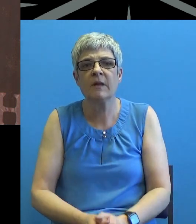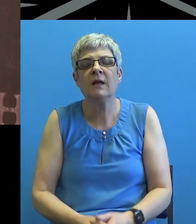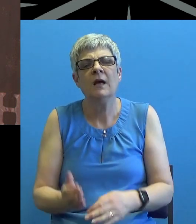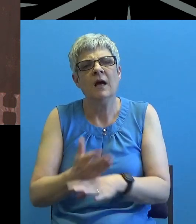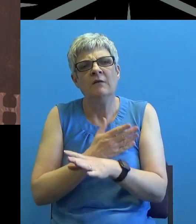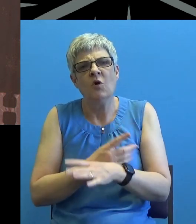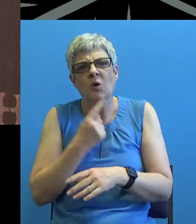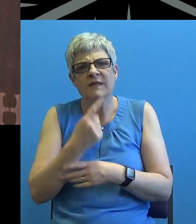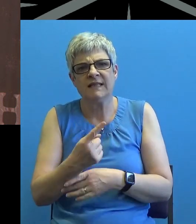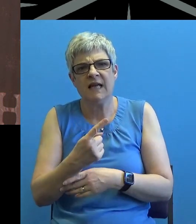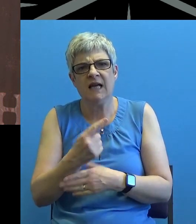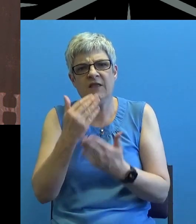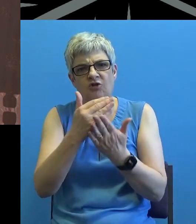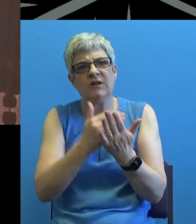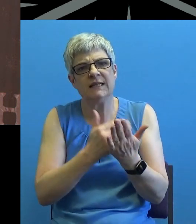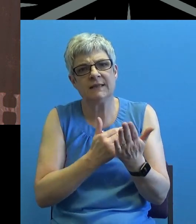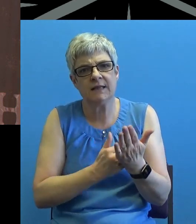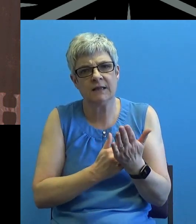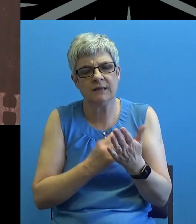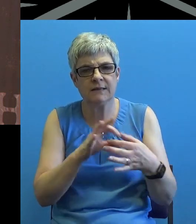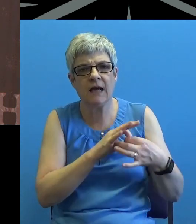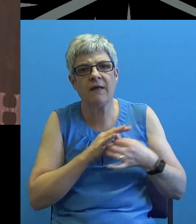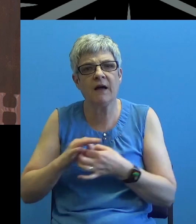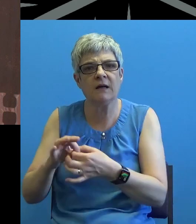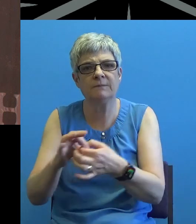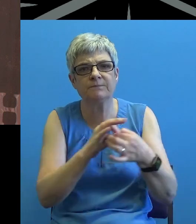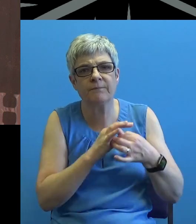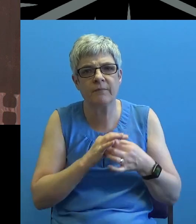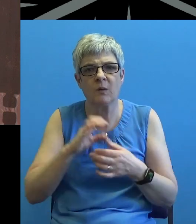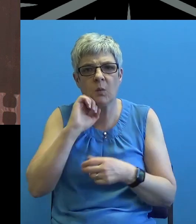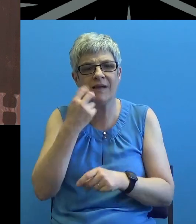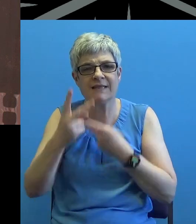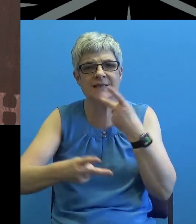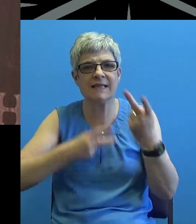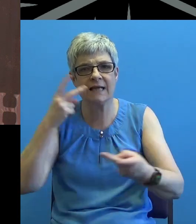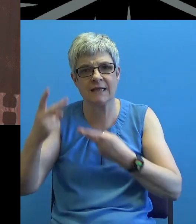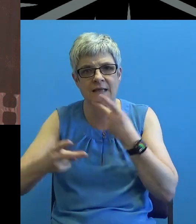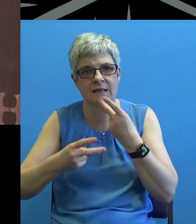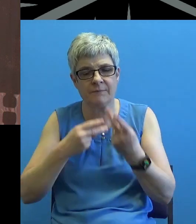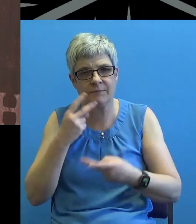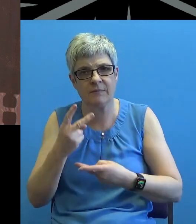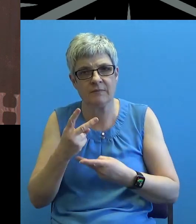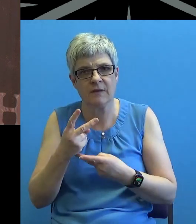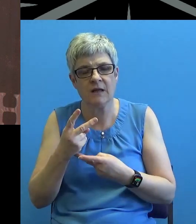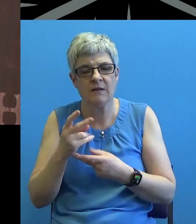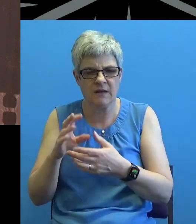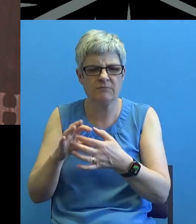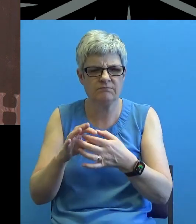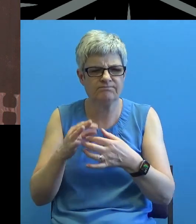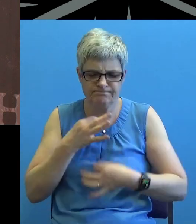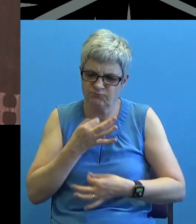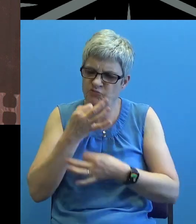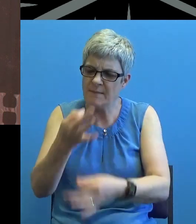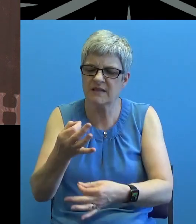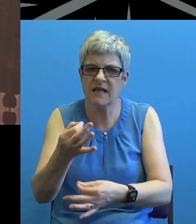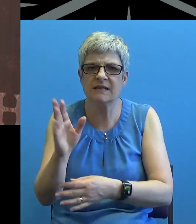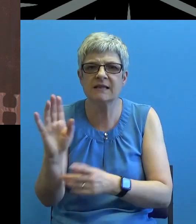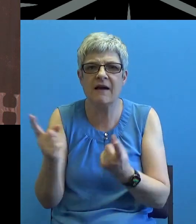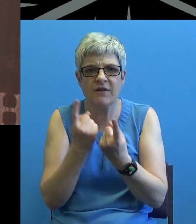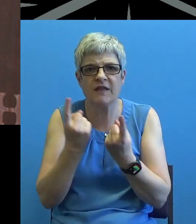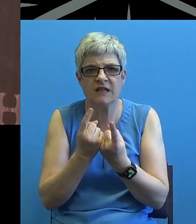Before we say the Apostles' Creed together, we're going to sing our next hymn, a hymn that represents all that Jesus came to